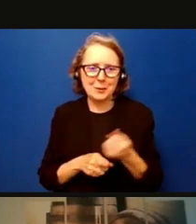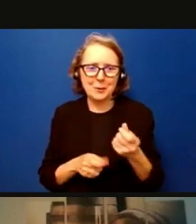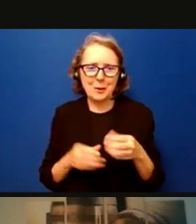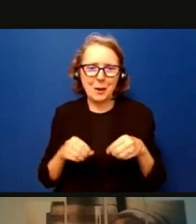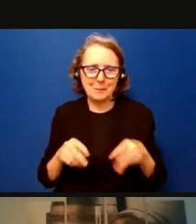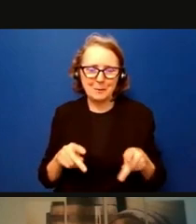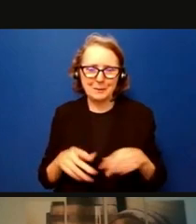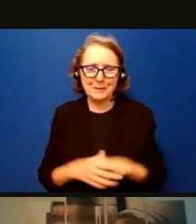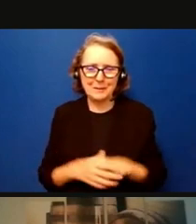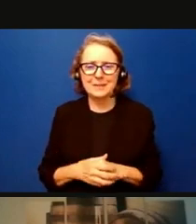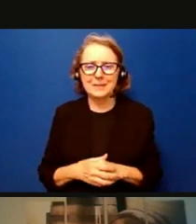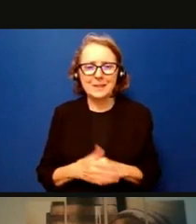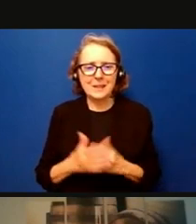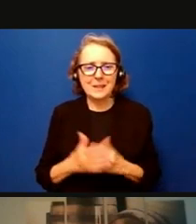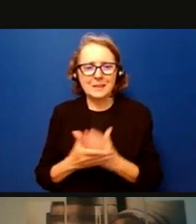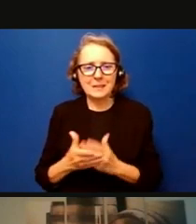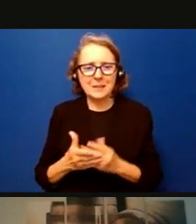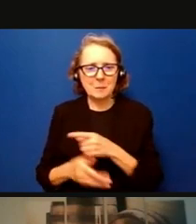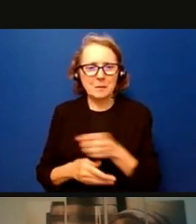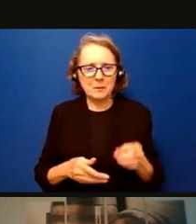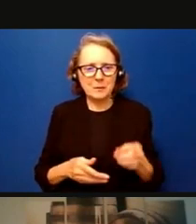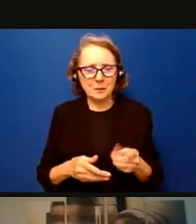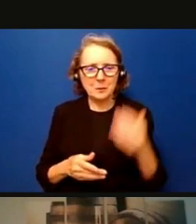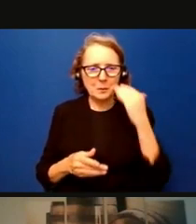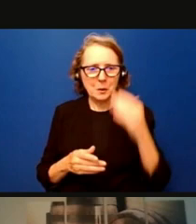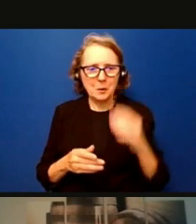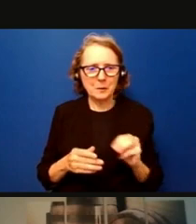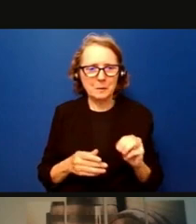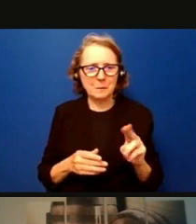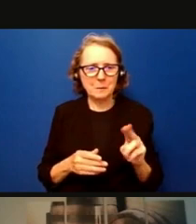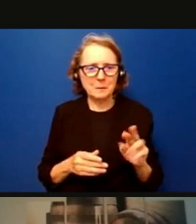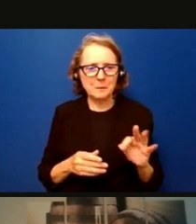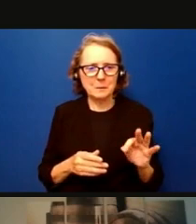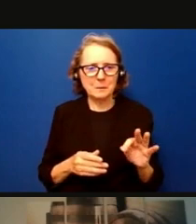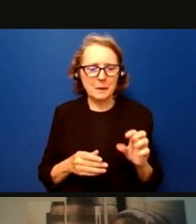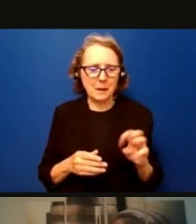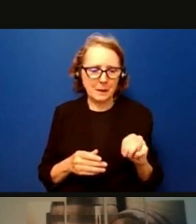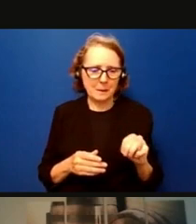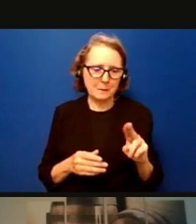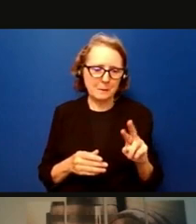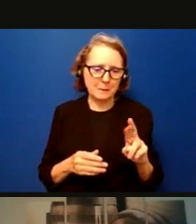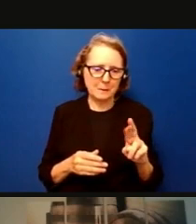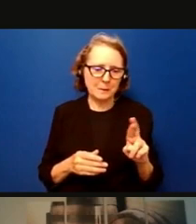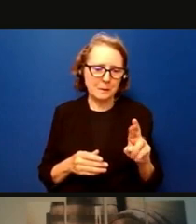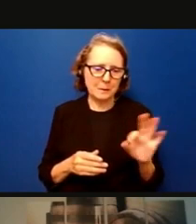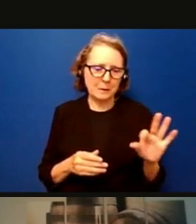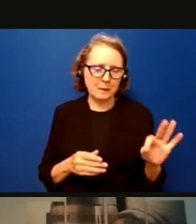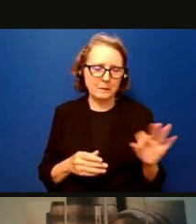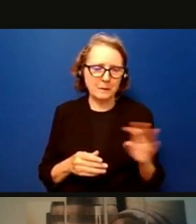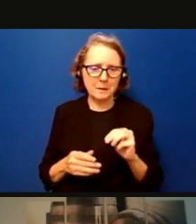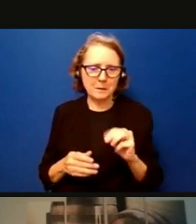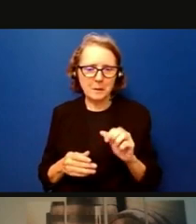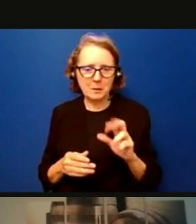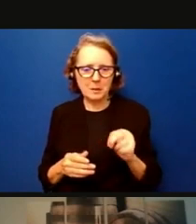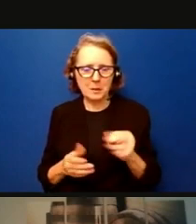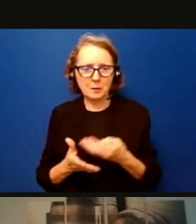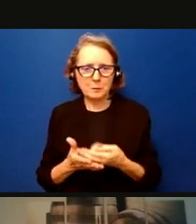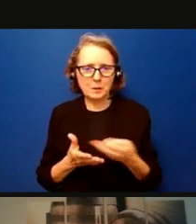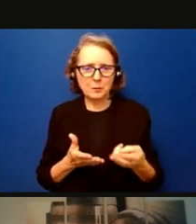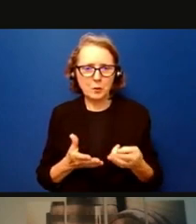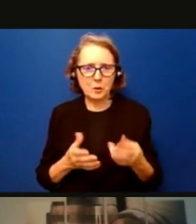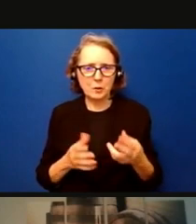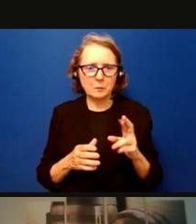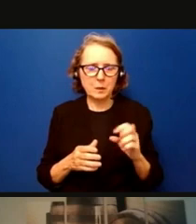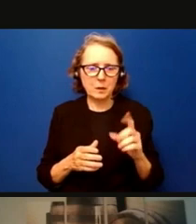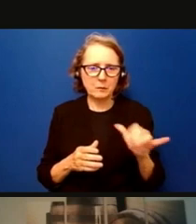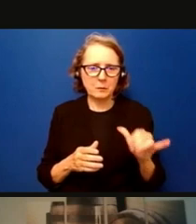Some of you may be familiar with the MRF. It's the Marion Resource Recovery Facility that's in Brooks, and that is